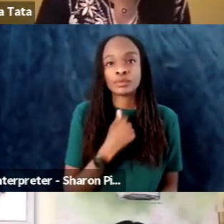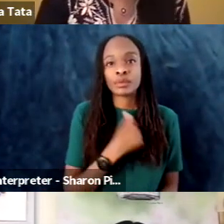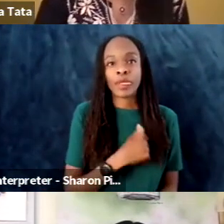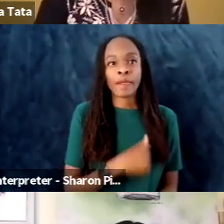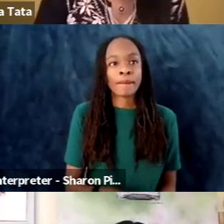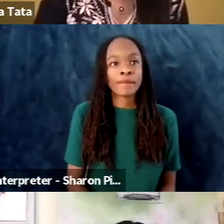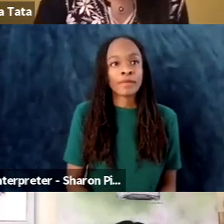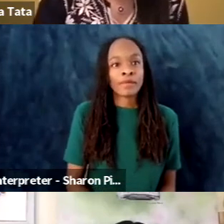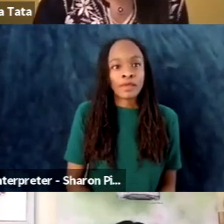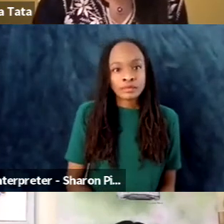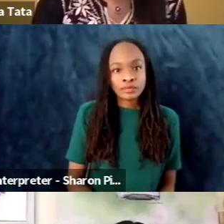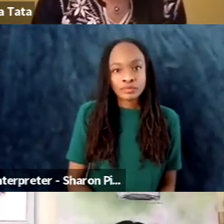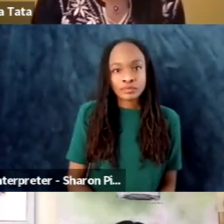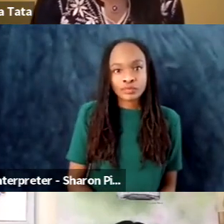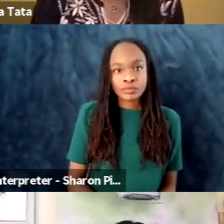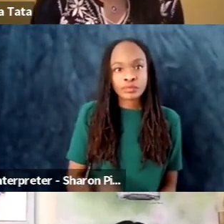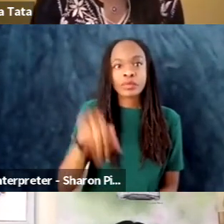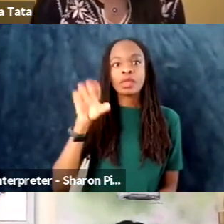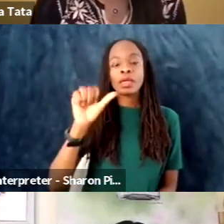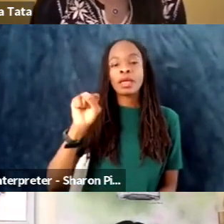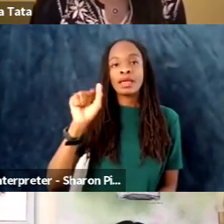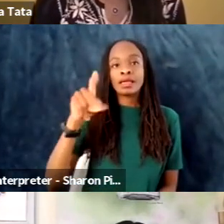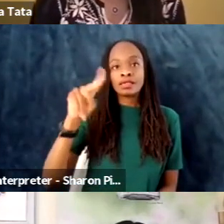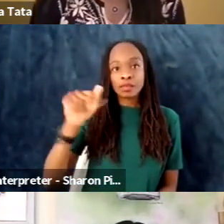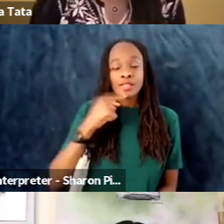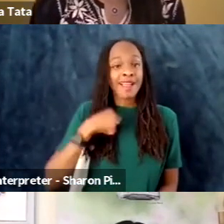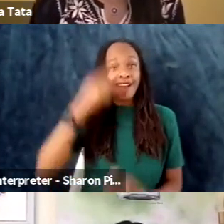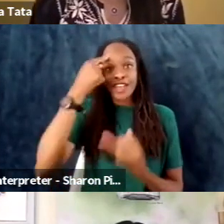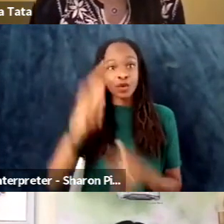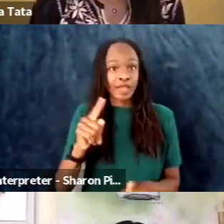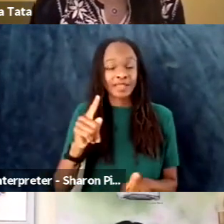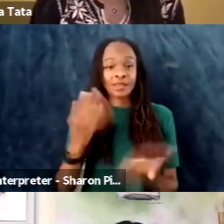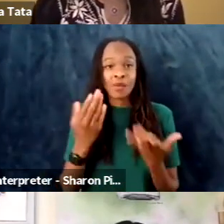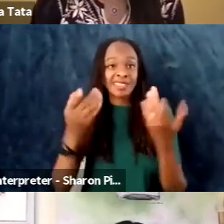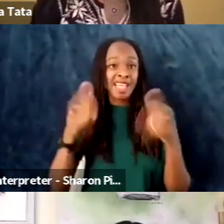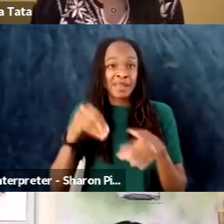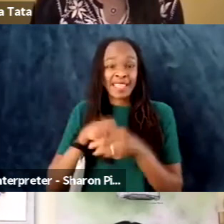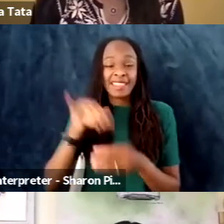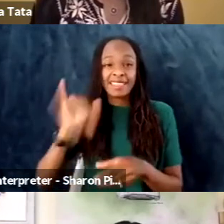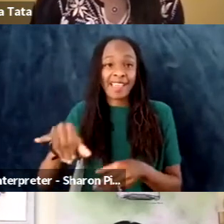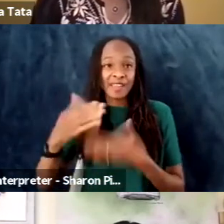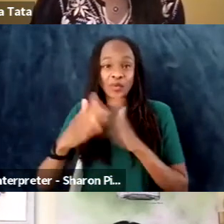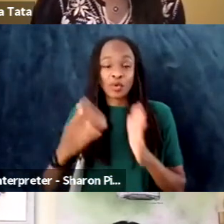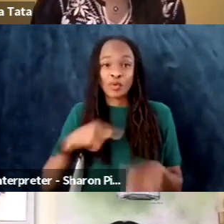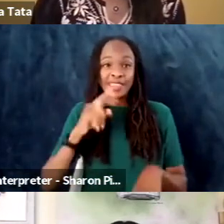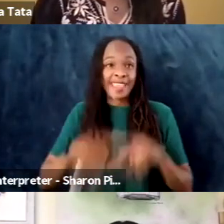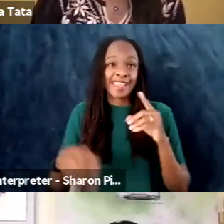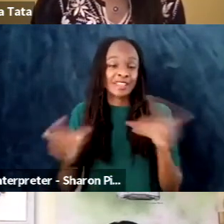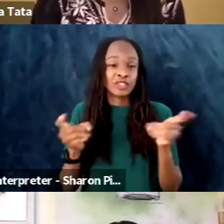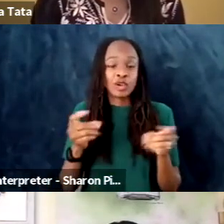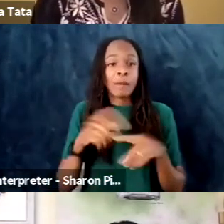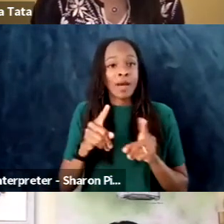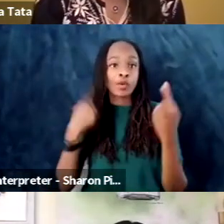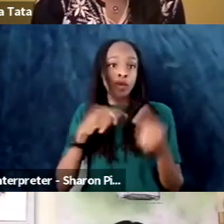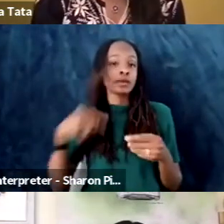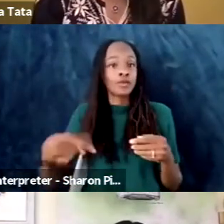absolutely agree. I think one is what's happening in that room, which we can control as leaders. And I think asking these tough questions, just like as you've asked,